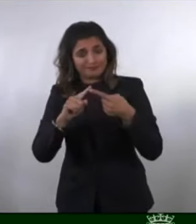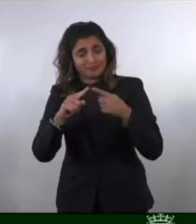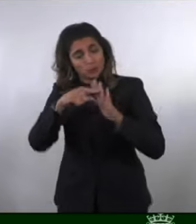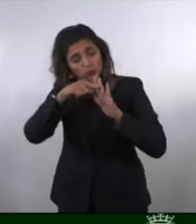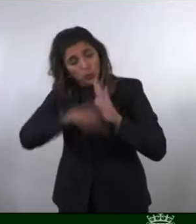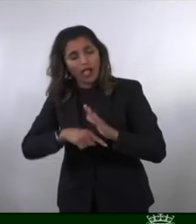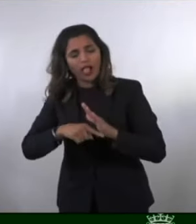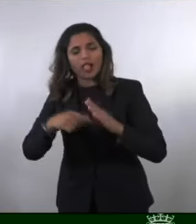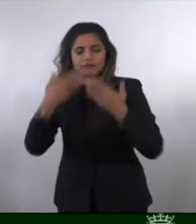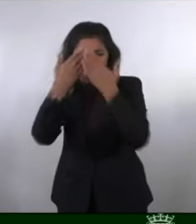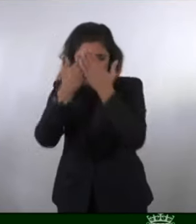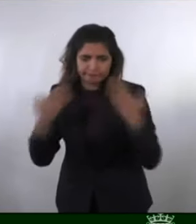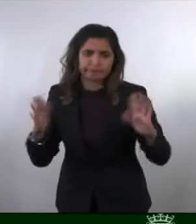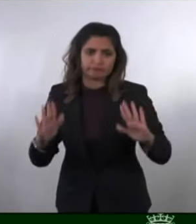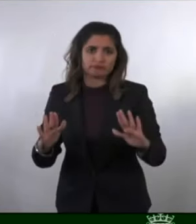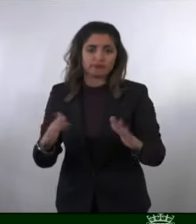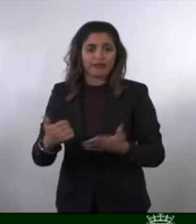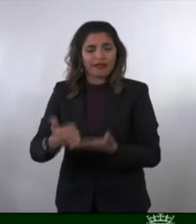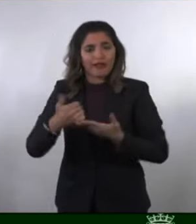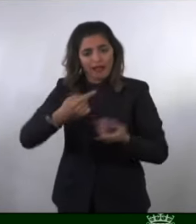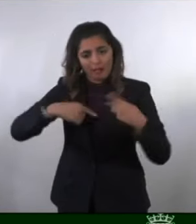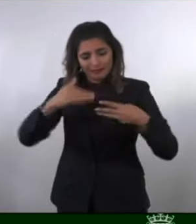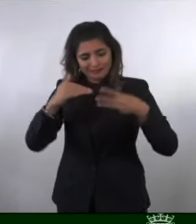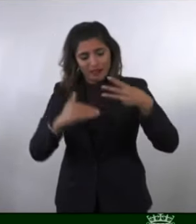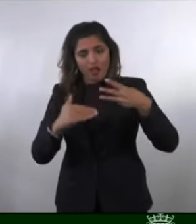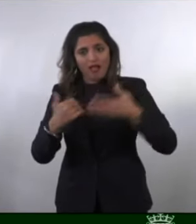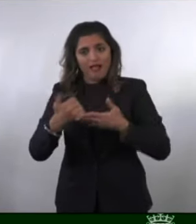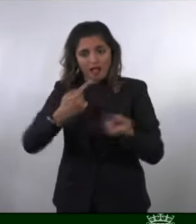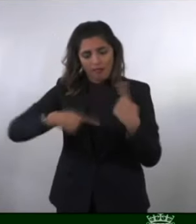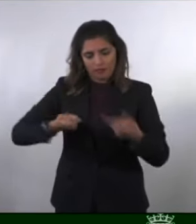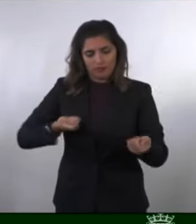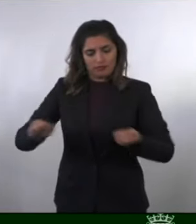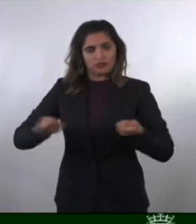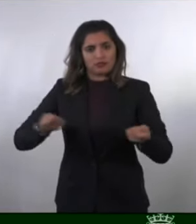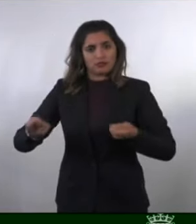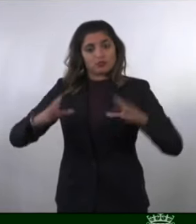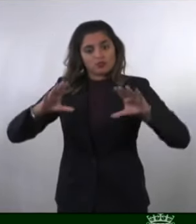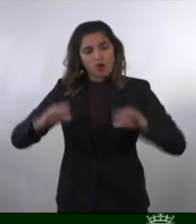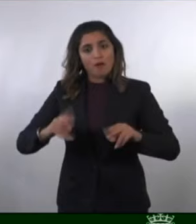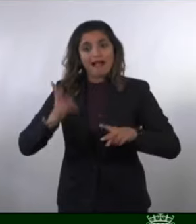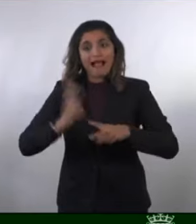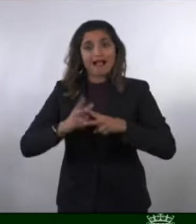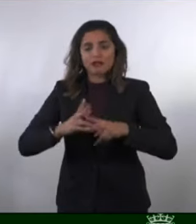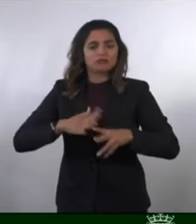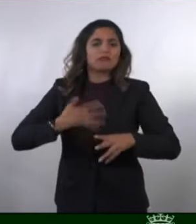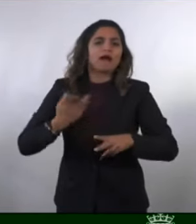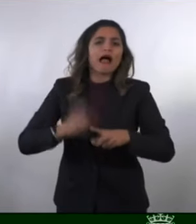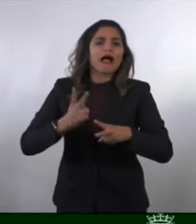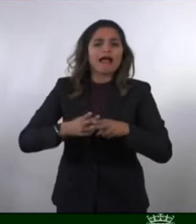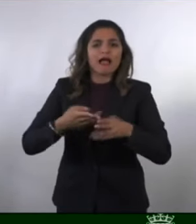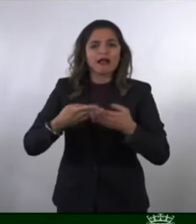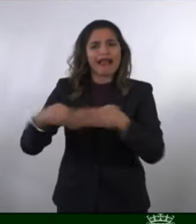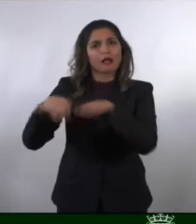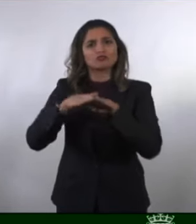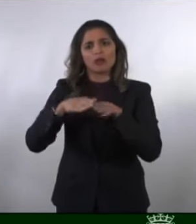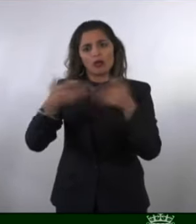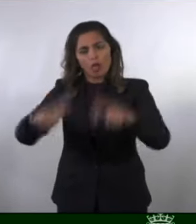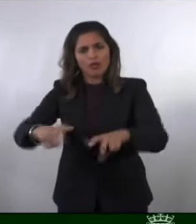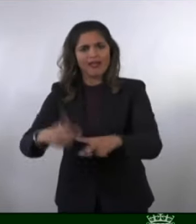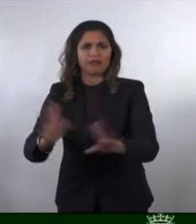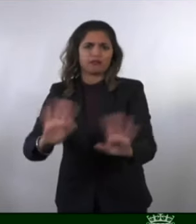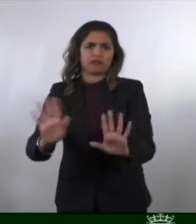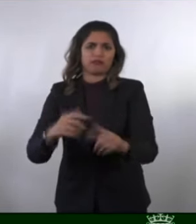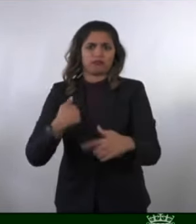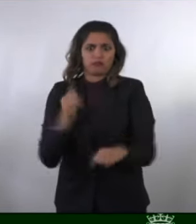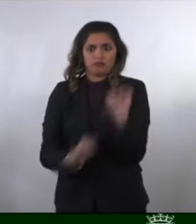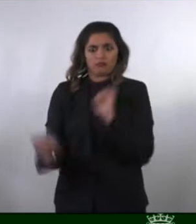system to avoid a further national lockdown if the cases still go up. And as we've